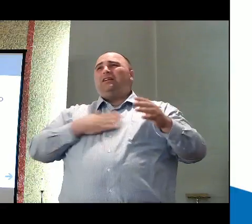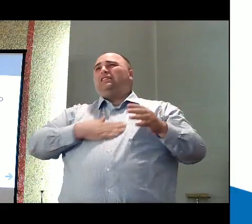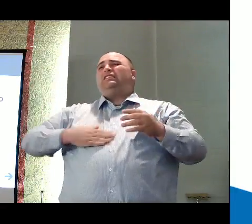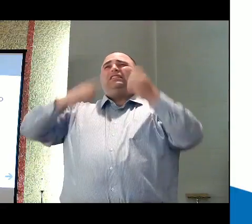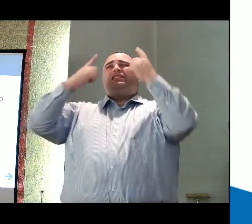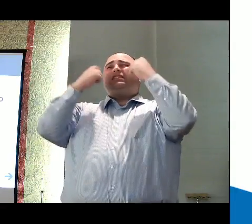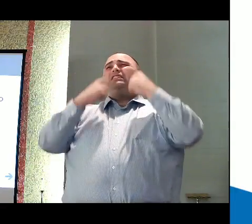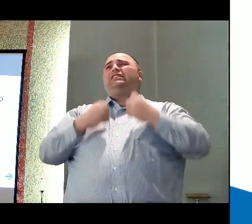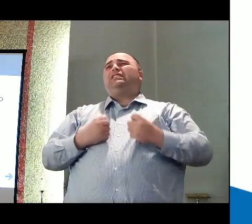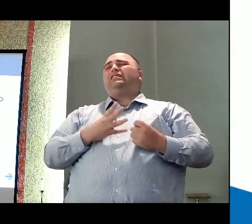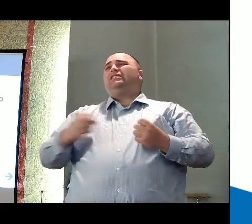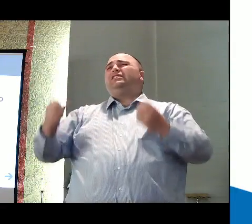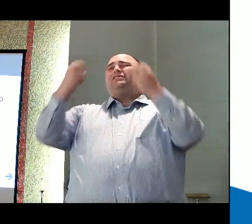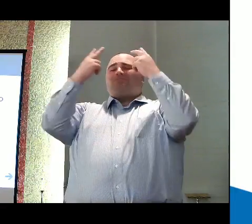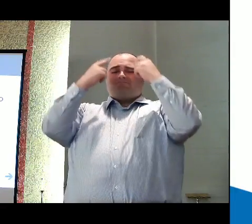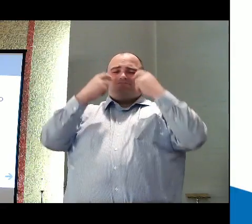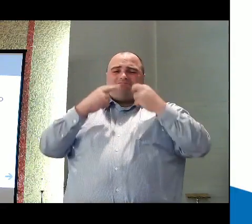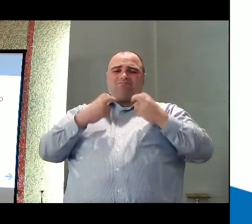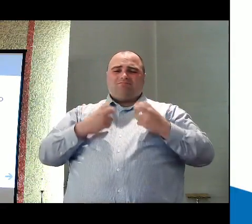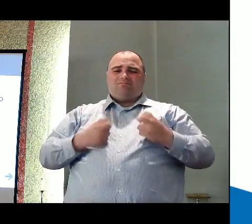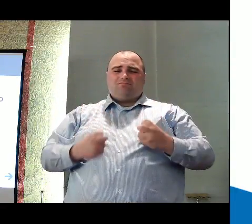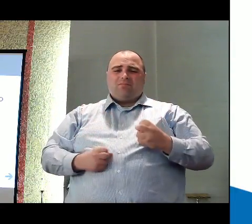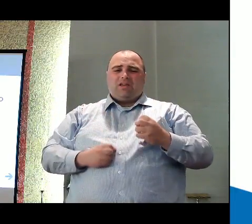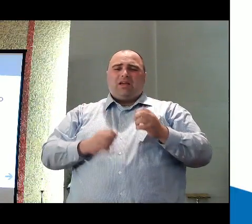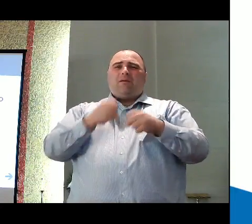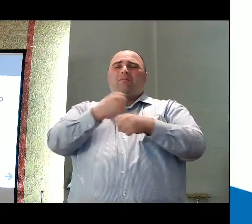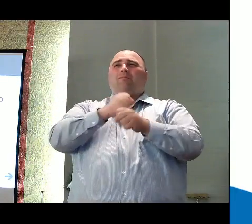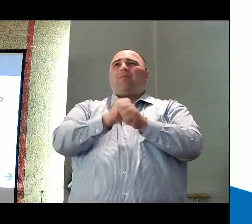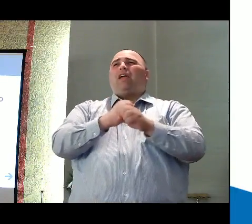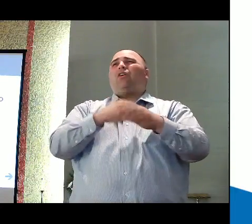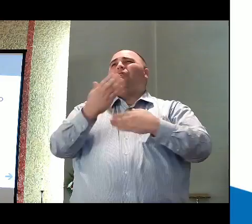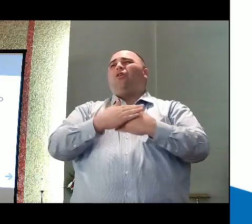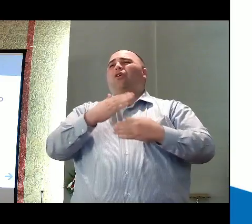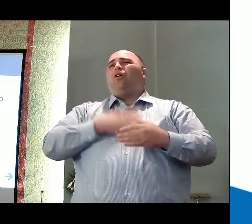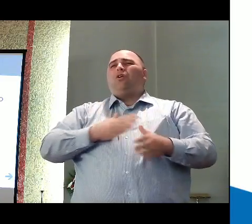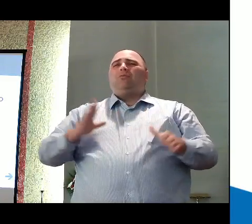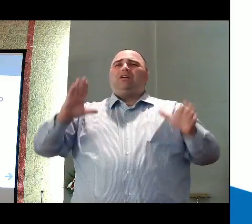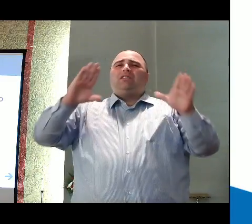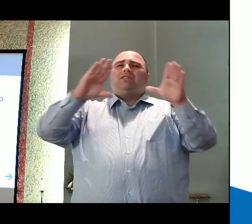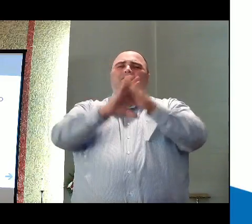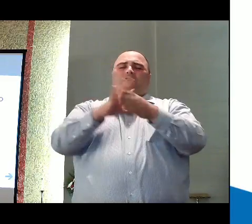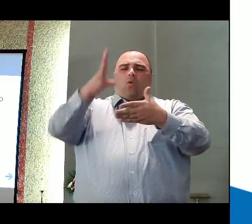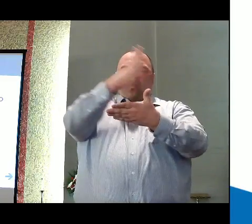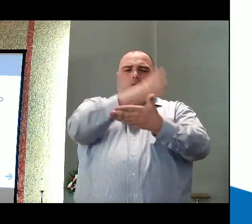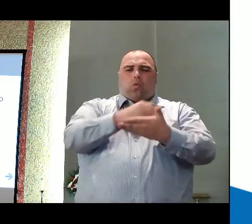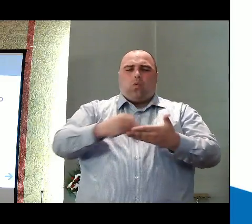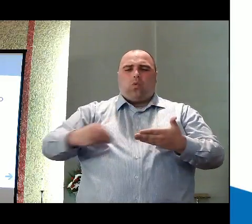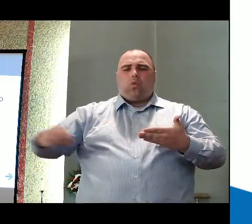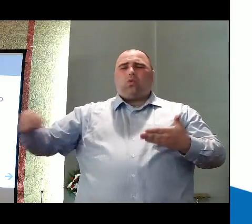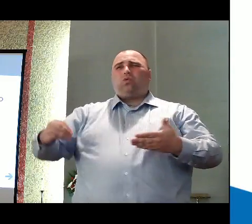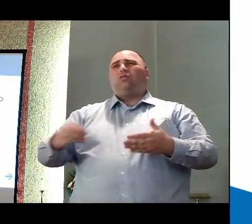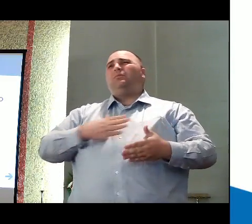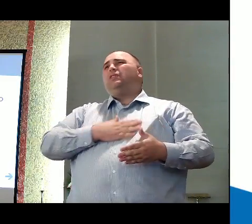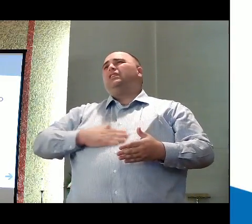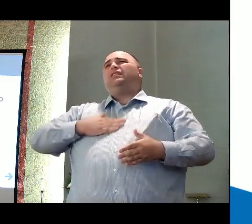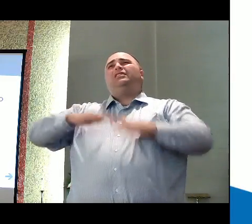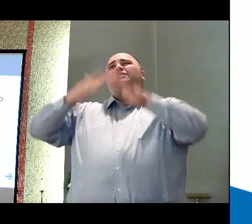brightness. Search me, try me, consume all my darkness.